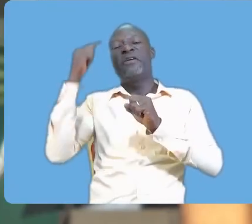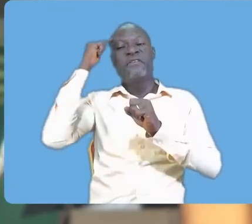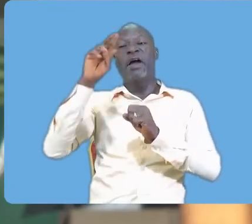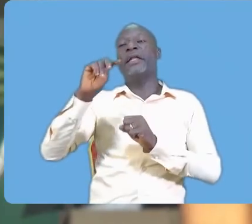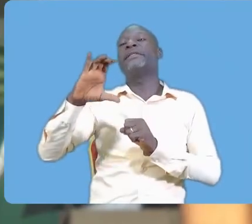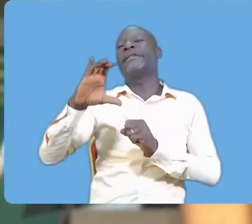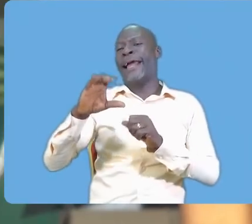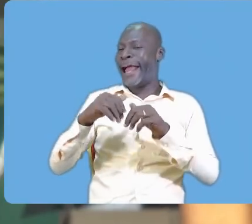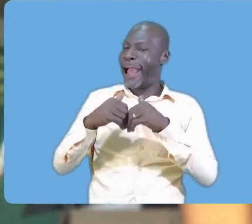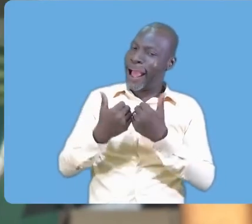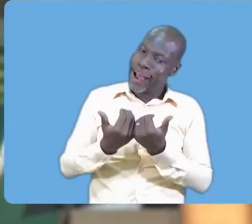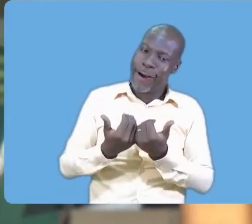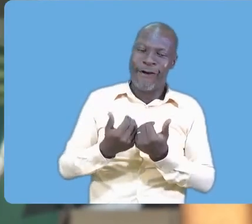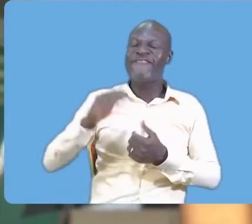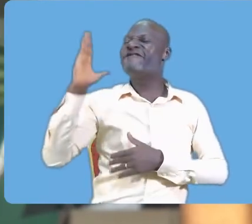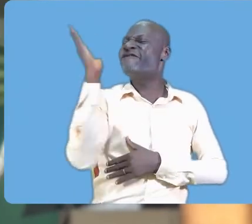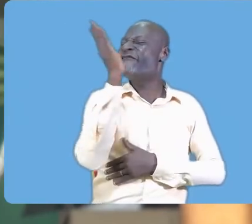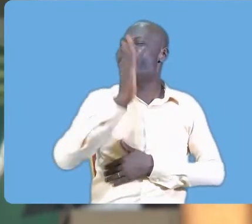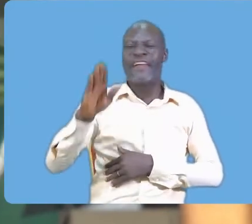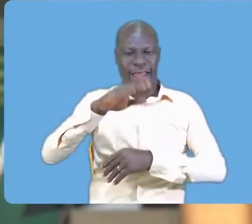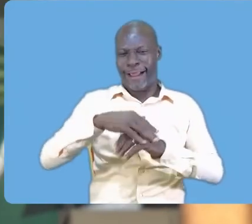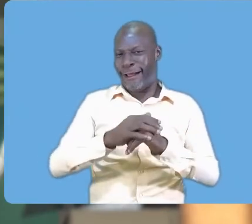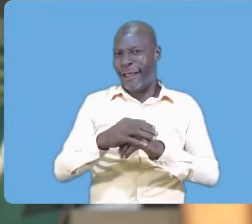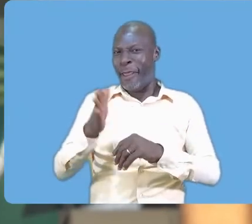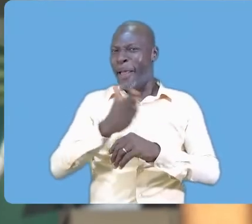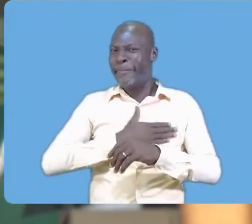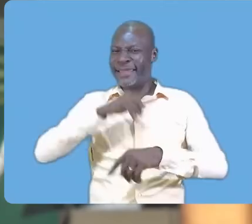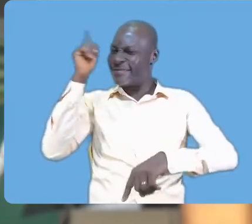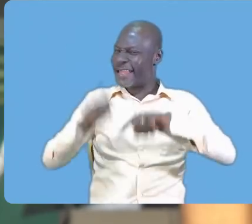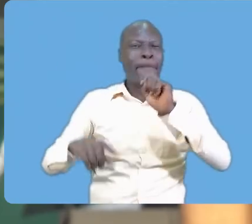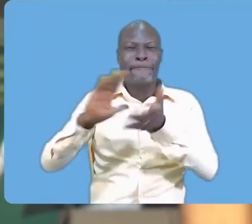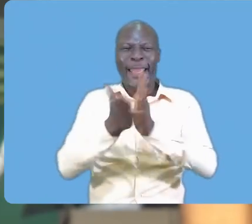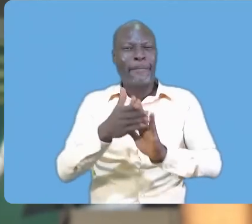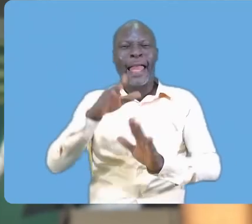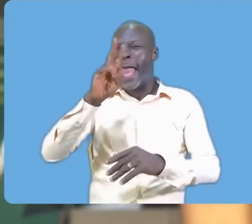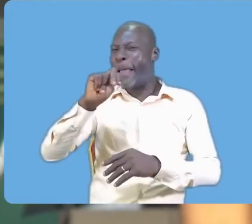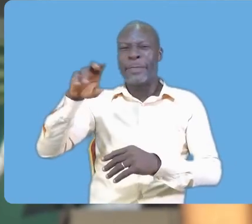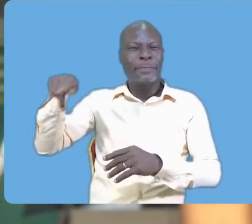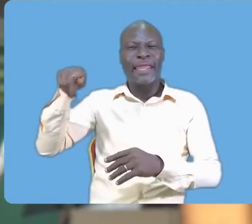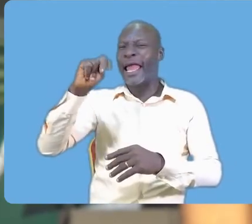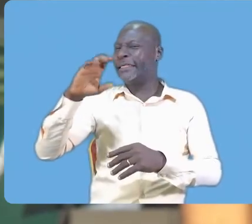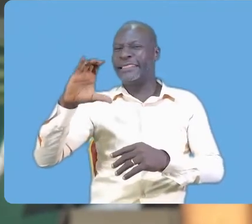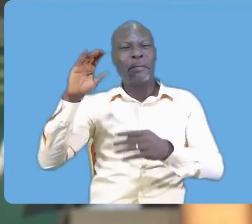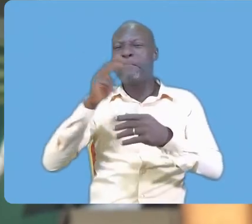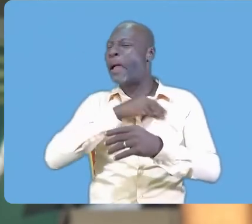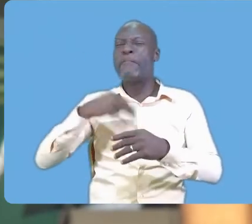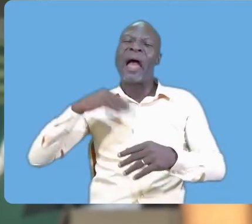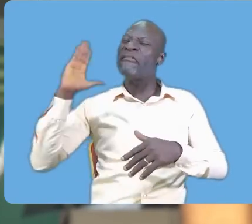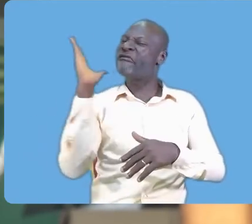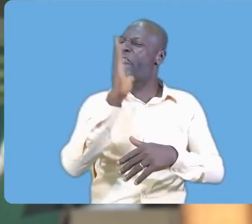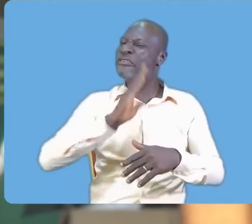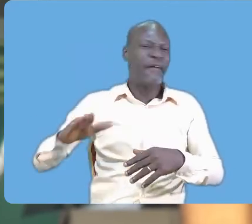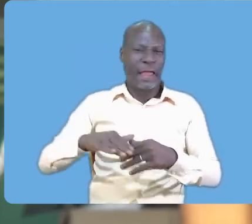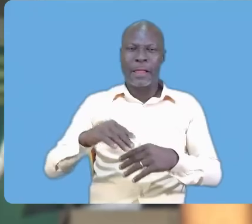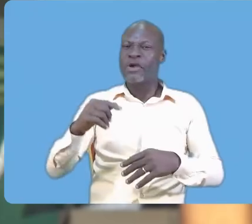se tofia kwa menye NDC communicator na mintumi nye nso da se ye MPP o se ye NDC